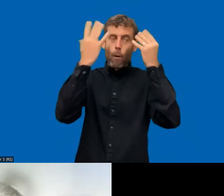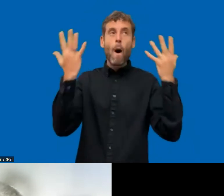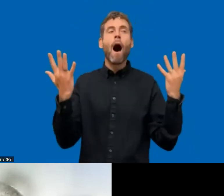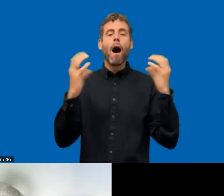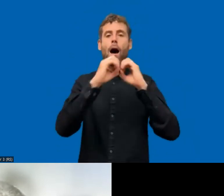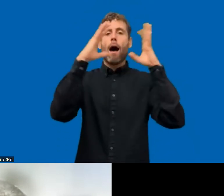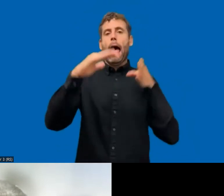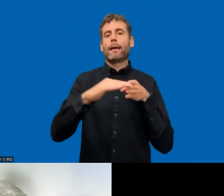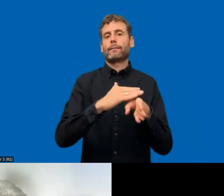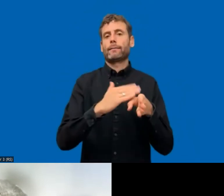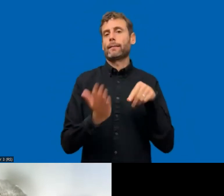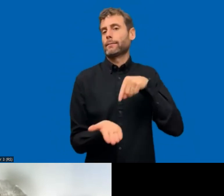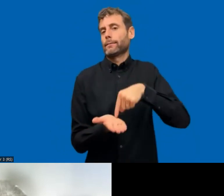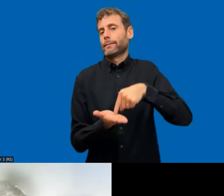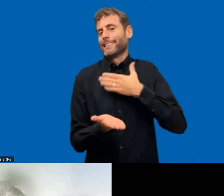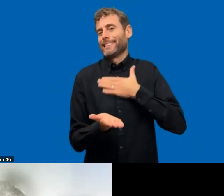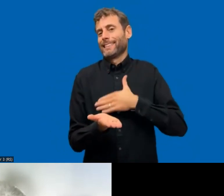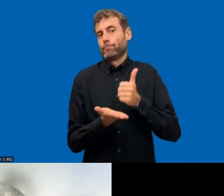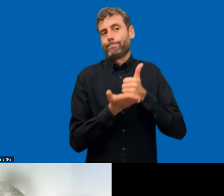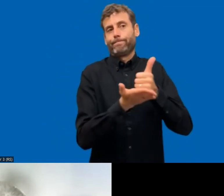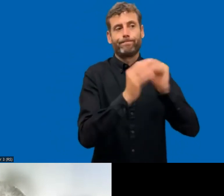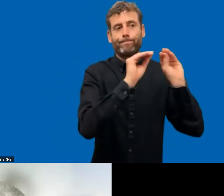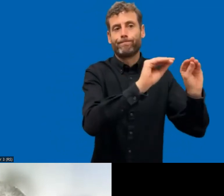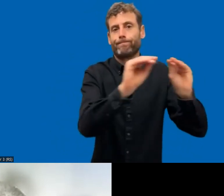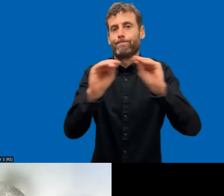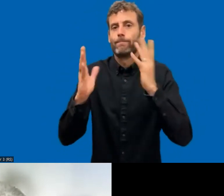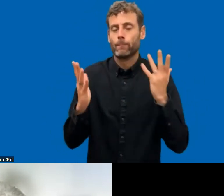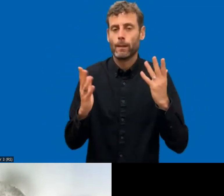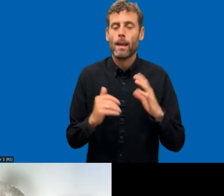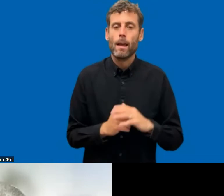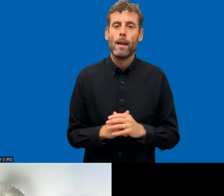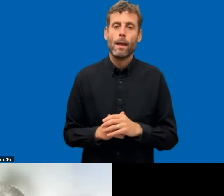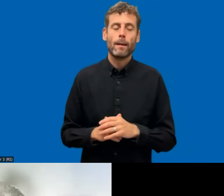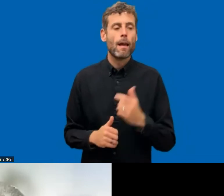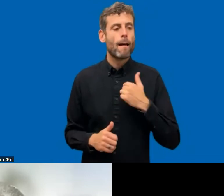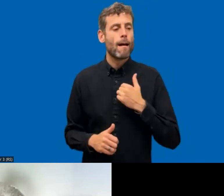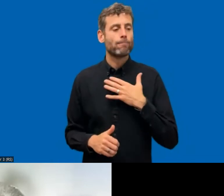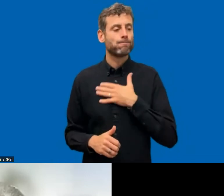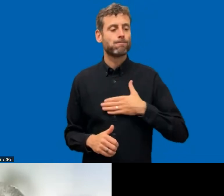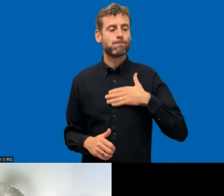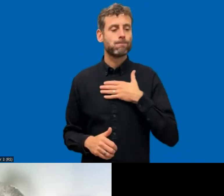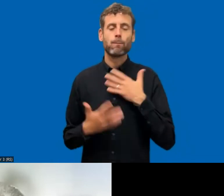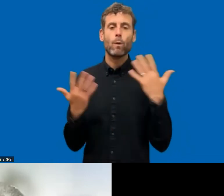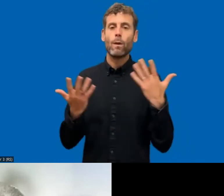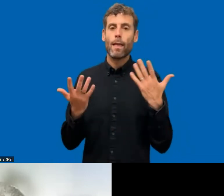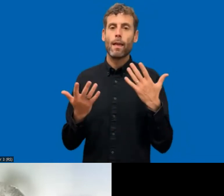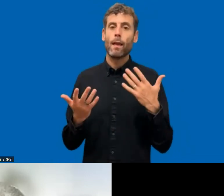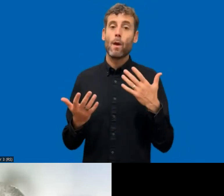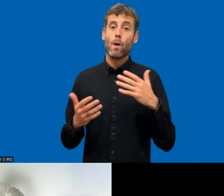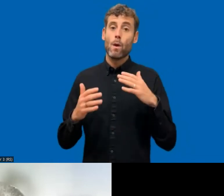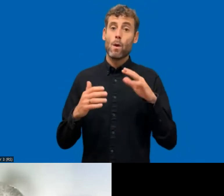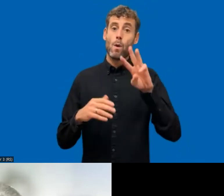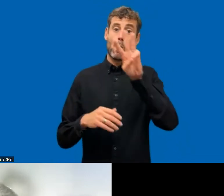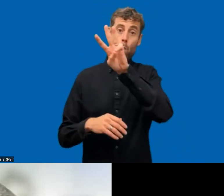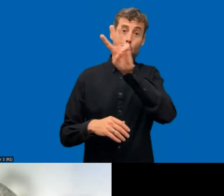how to one thing I do like a lot about the how to meet document in web accessibility is that it is